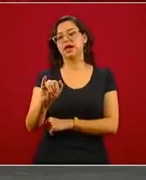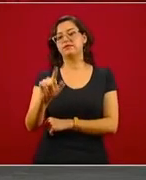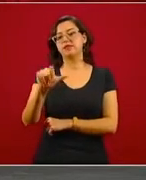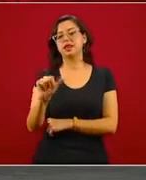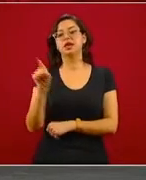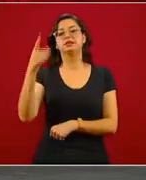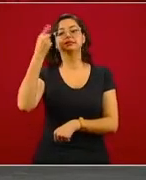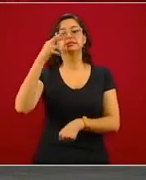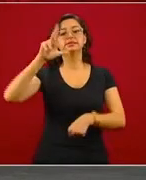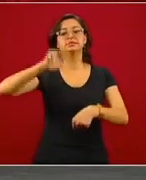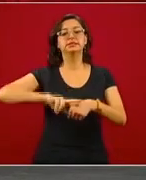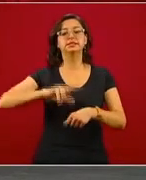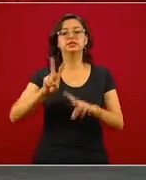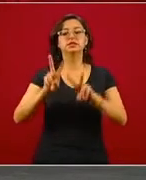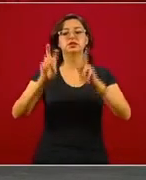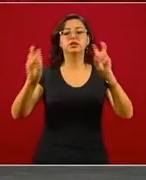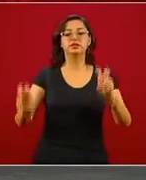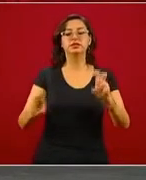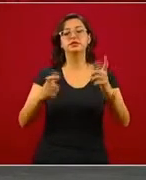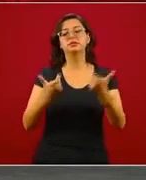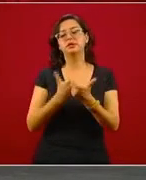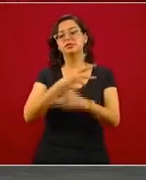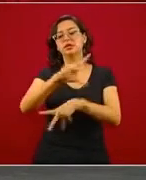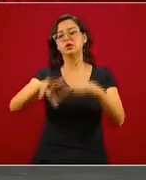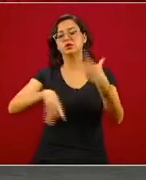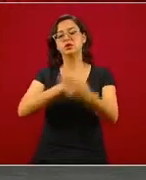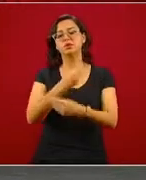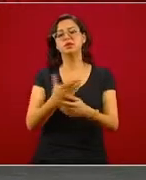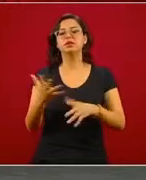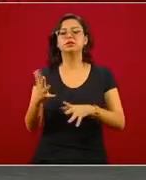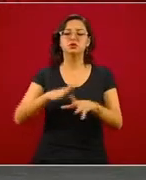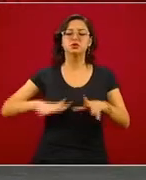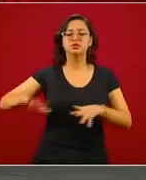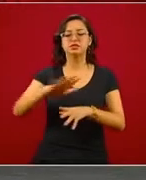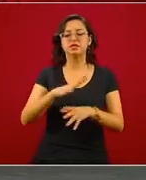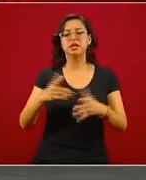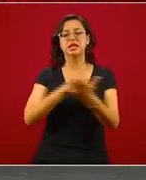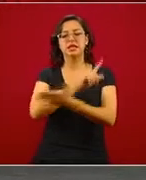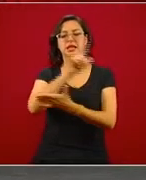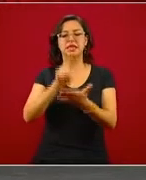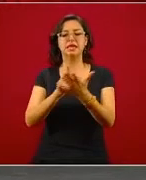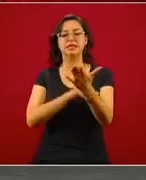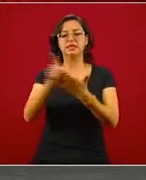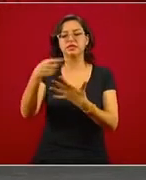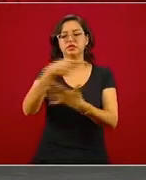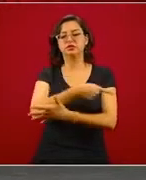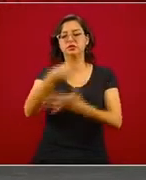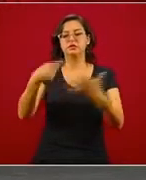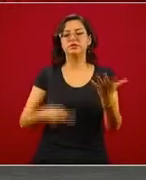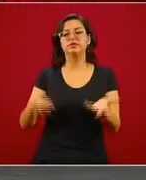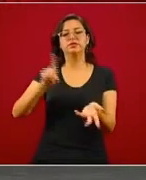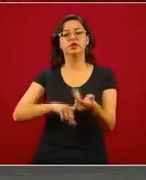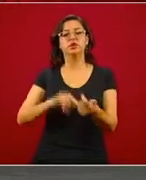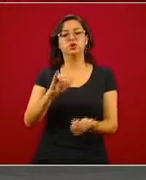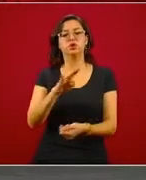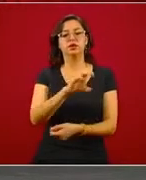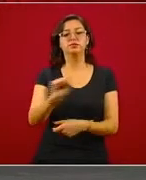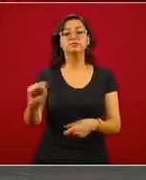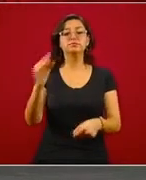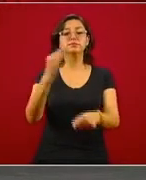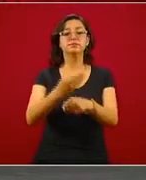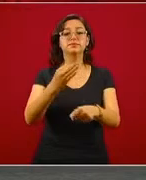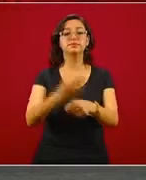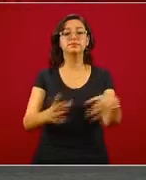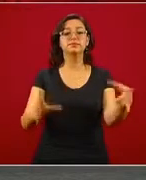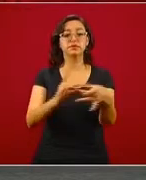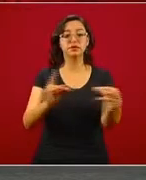the director of loans at the Mexican Social Security Institute.